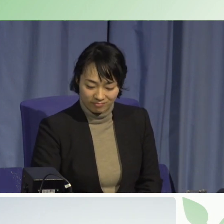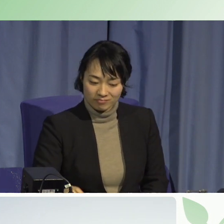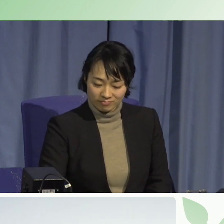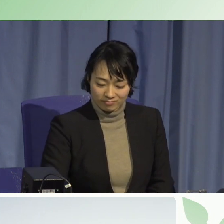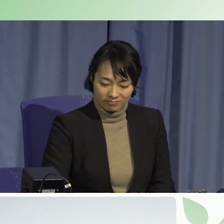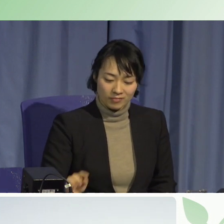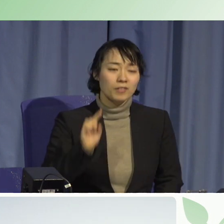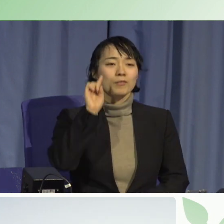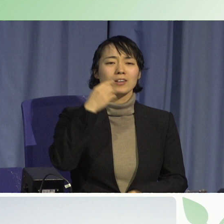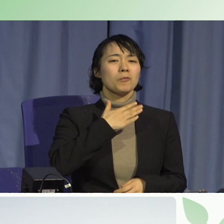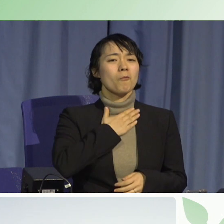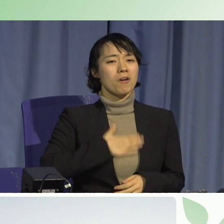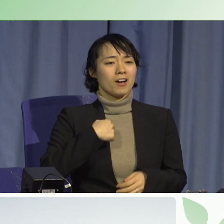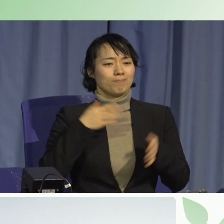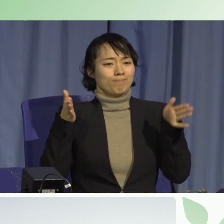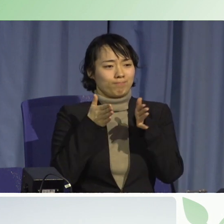presentation.